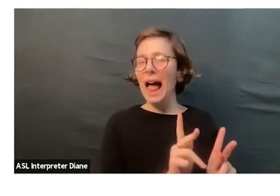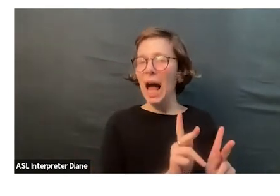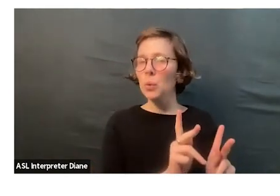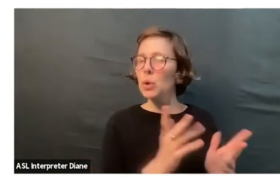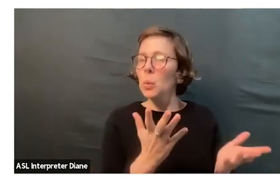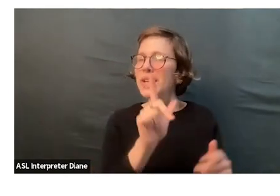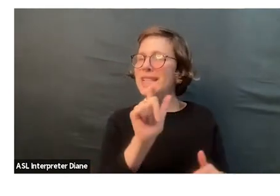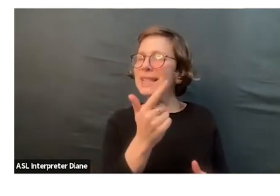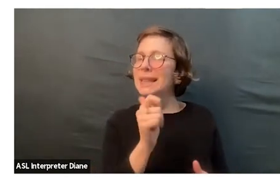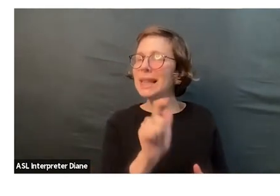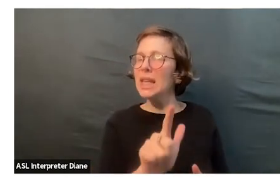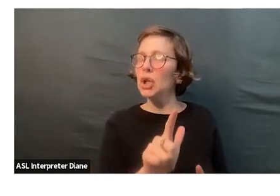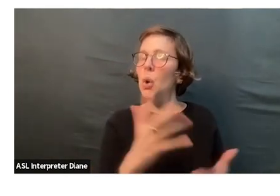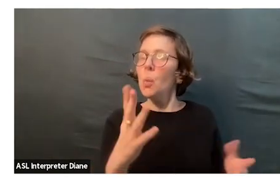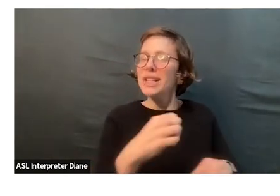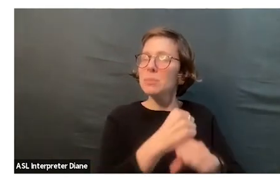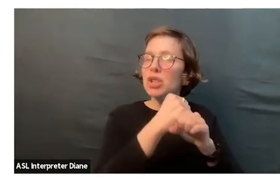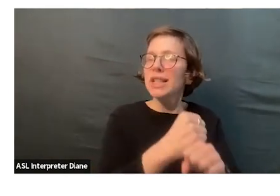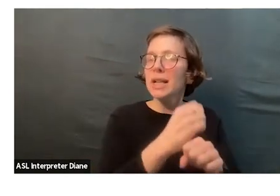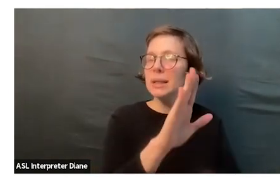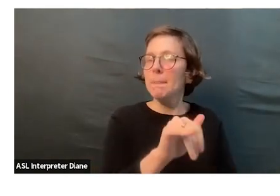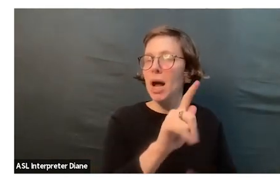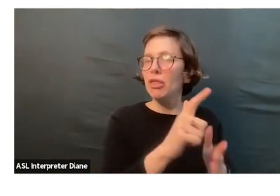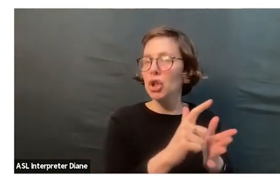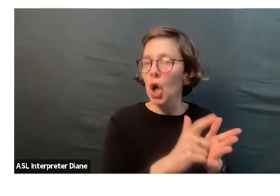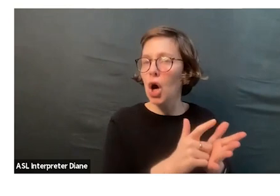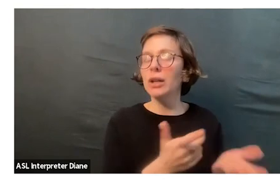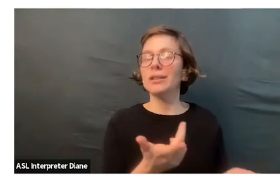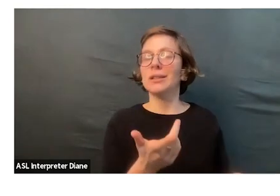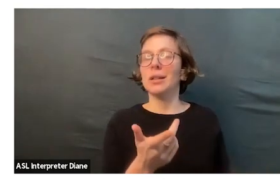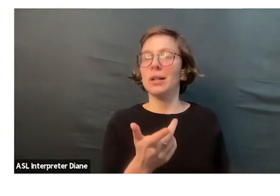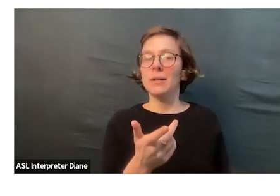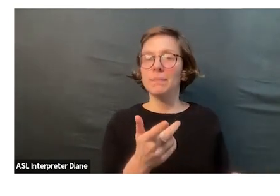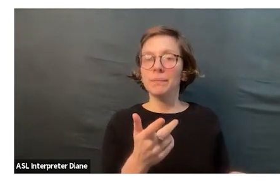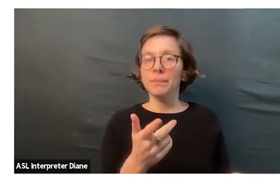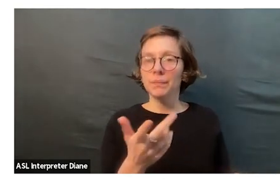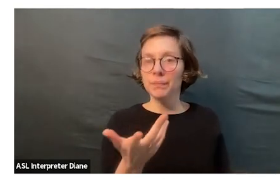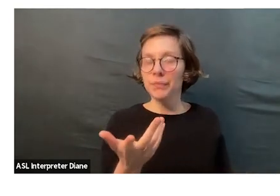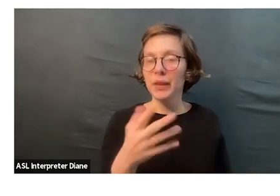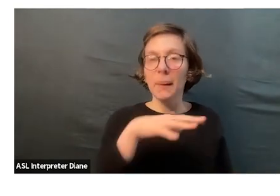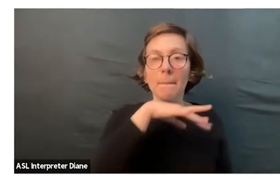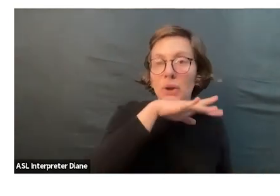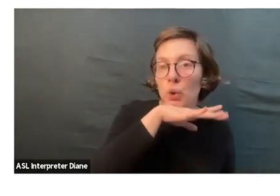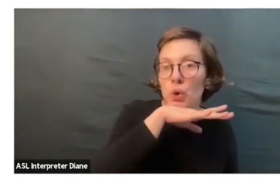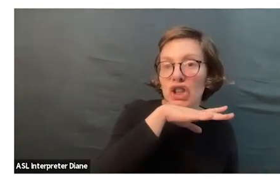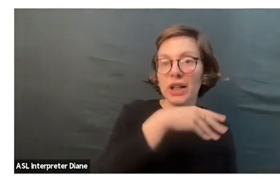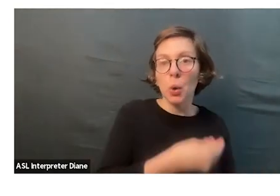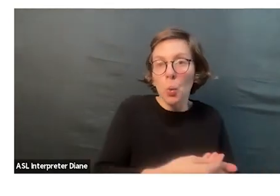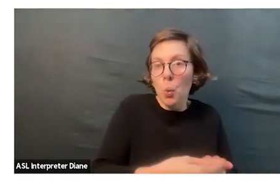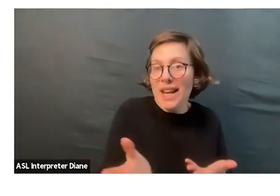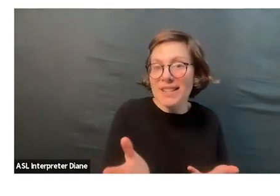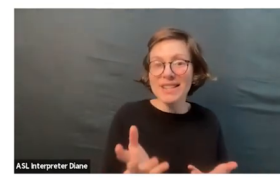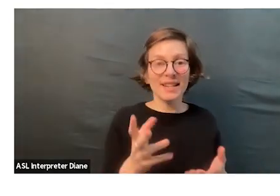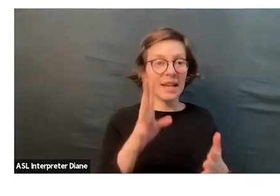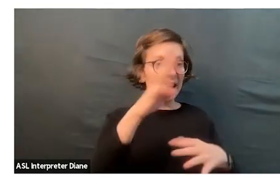we are seeing. What do you think? How does it parallel to abolition? It's a really good question, Celine, and I think you